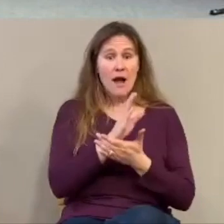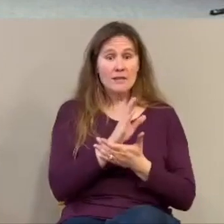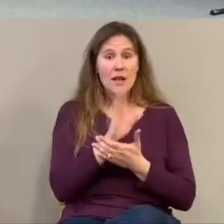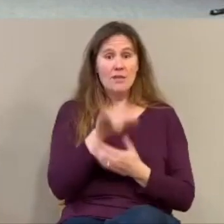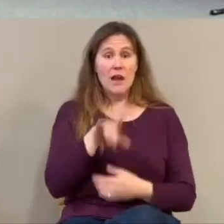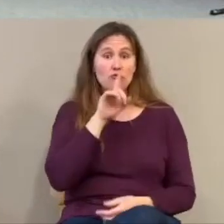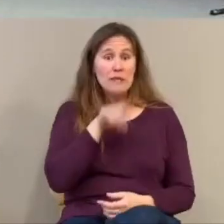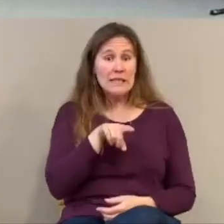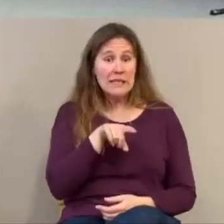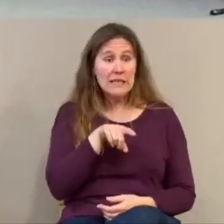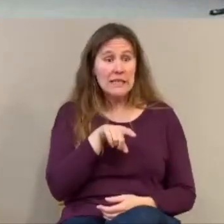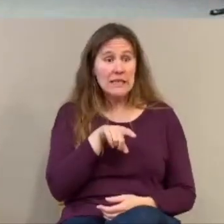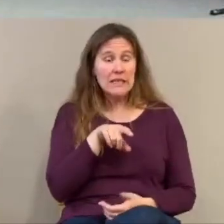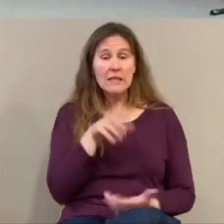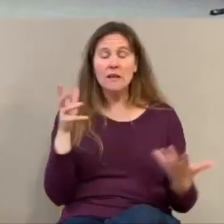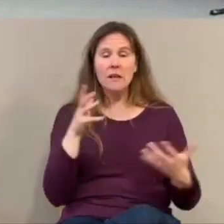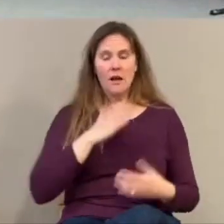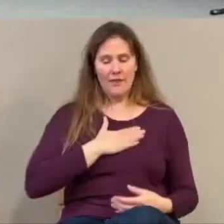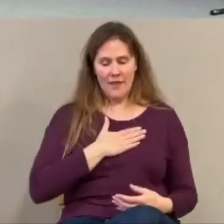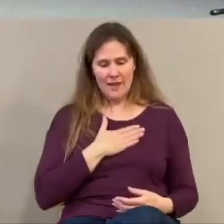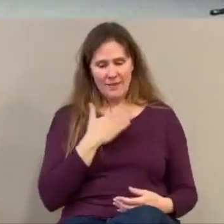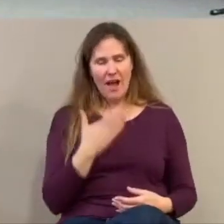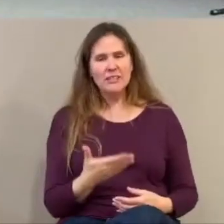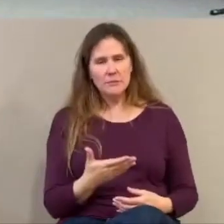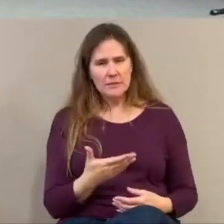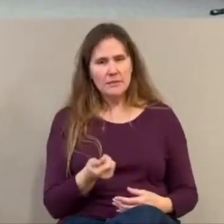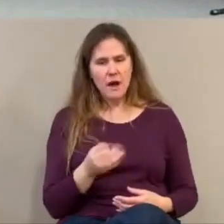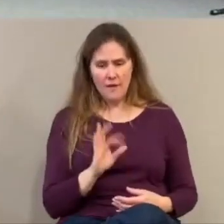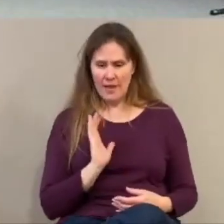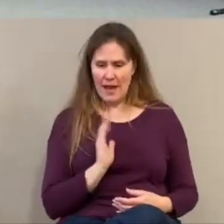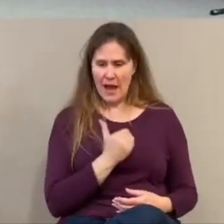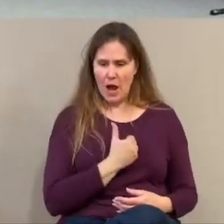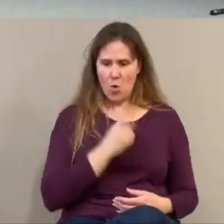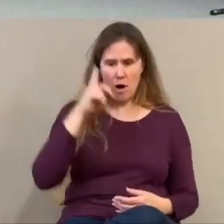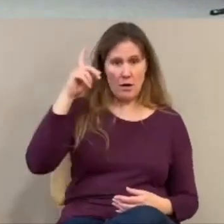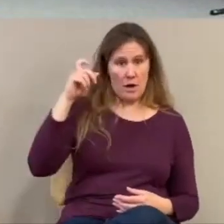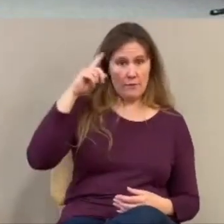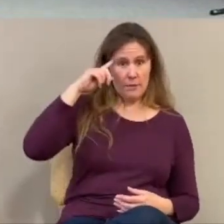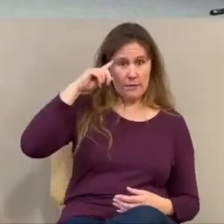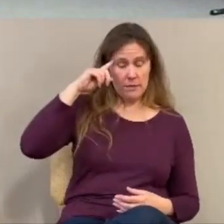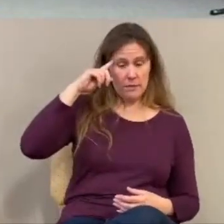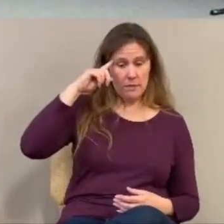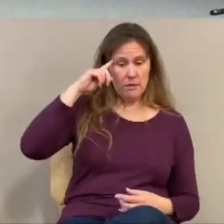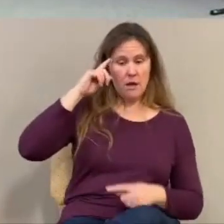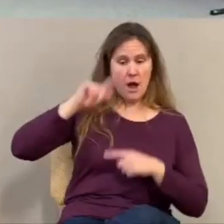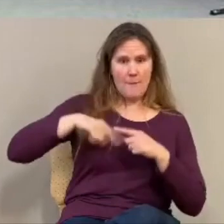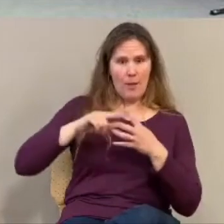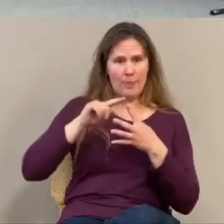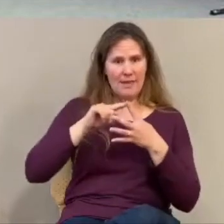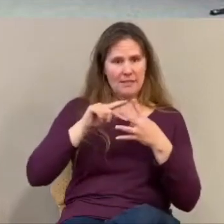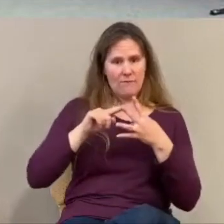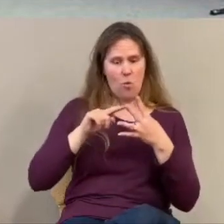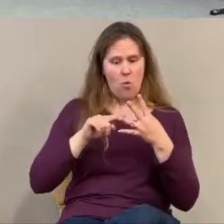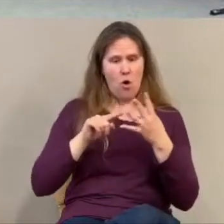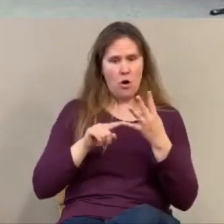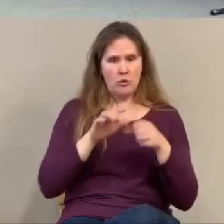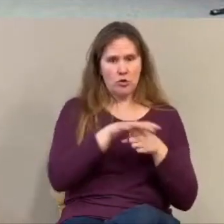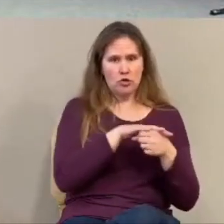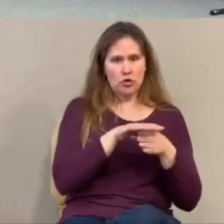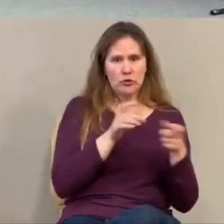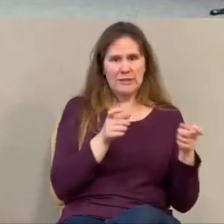is really the acknowledgement of our government of these 4